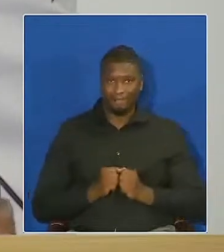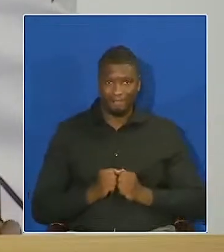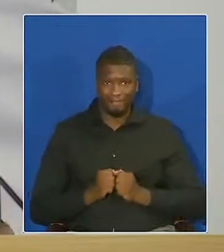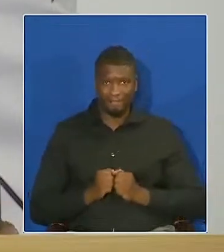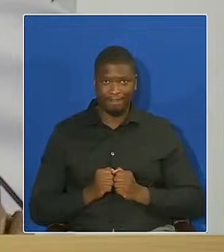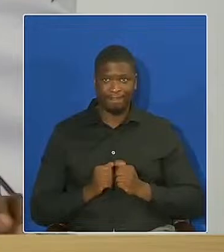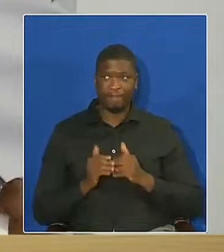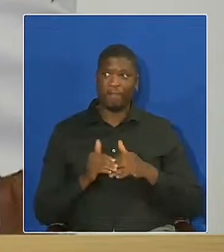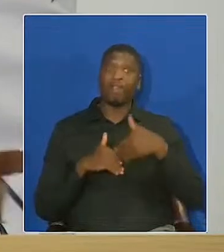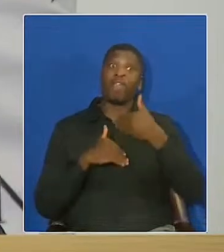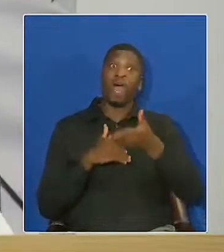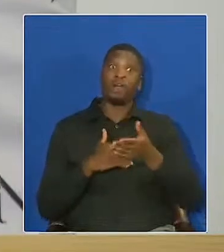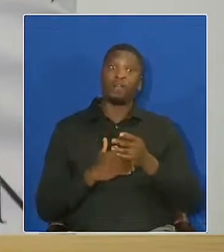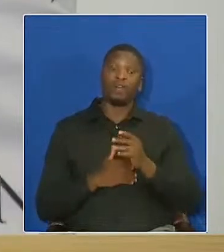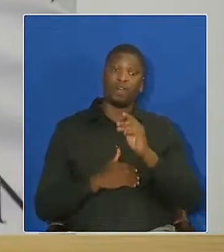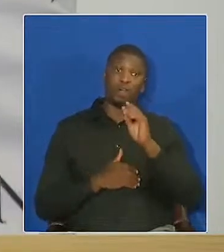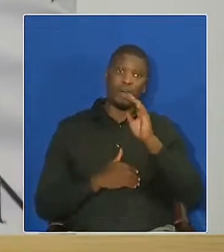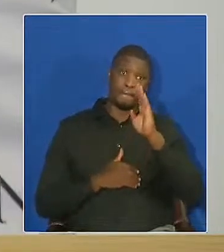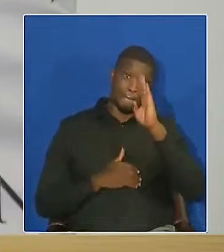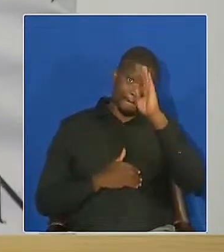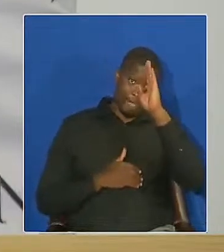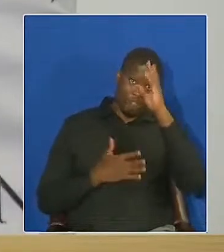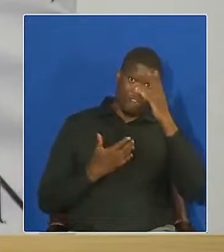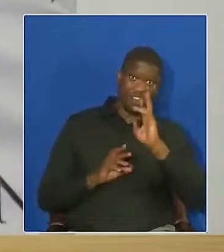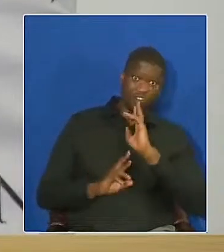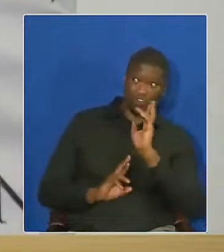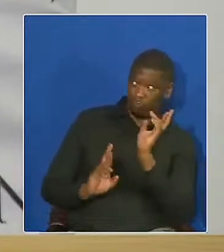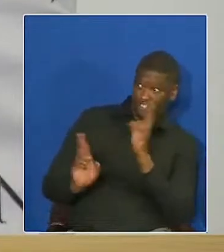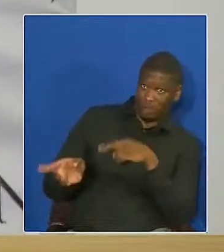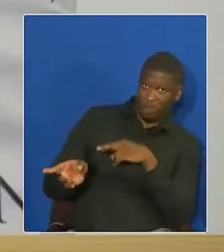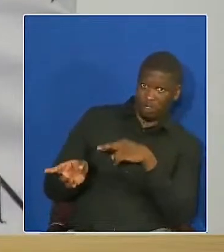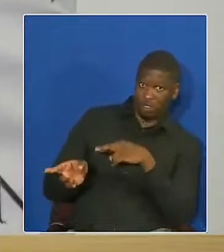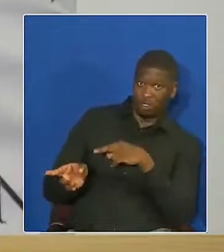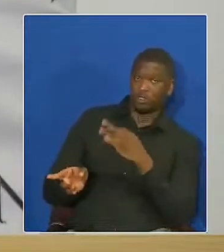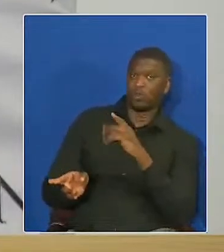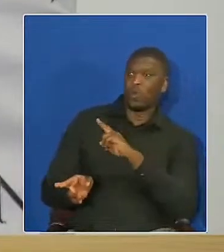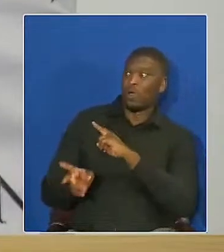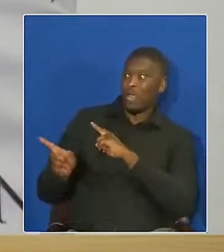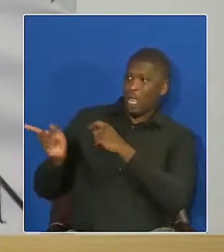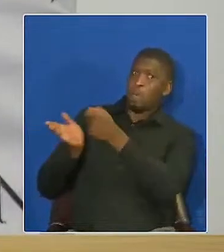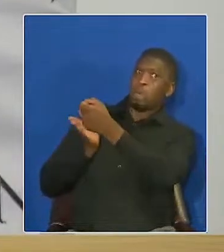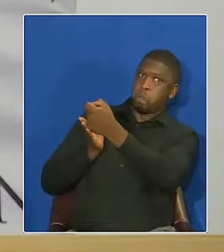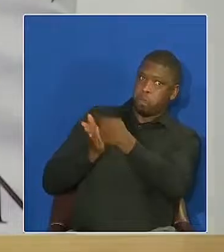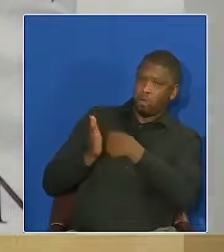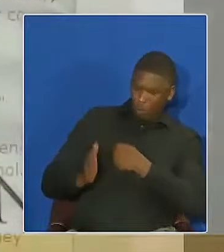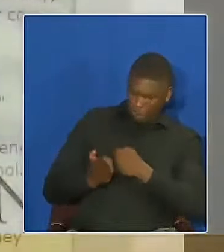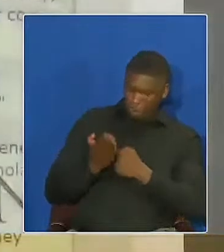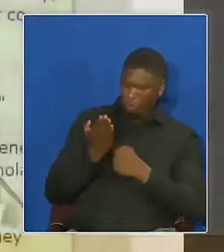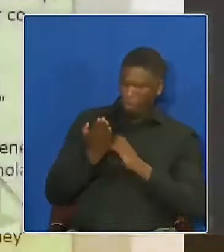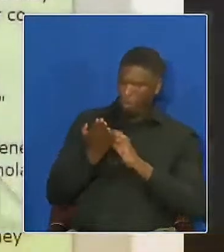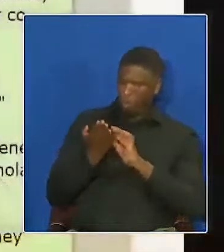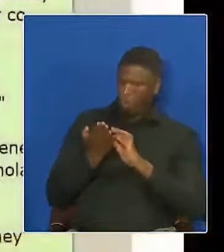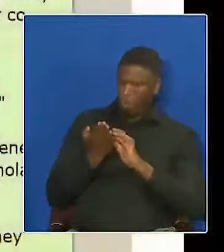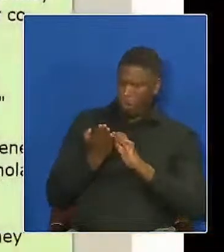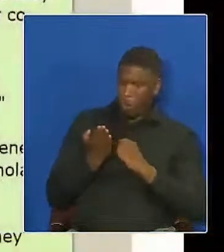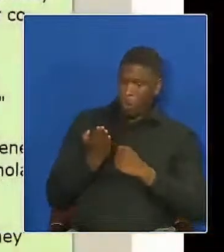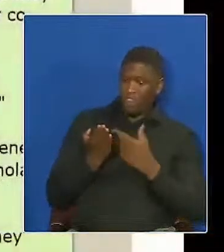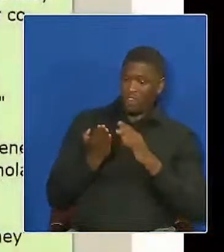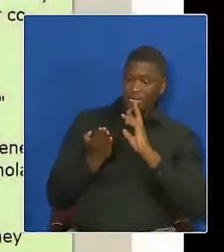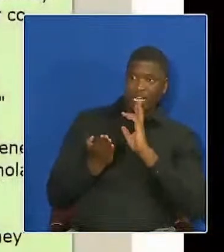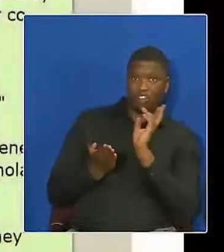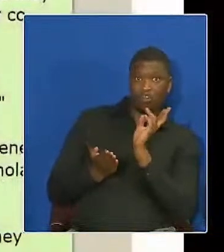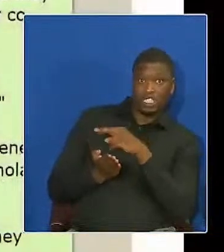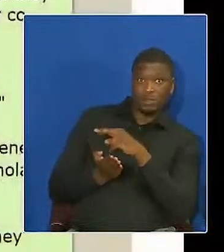Then the response by Brown Mokgotsi after receiving this screenshot from Matlala